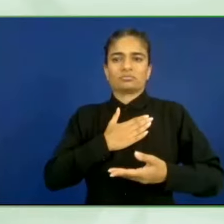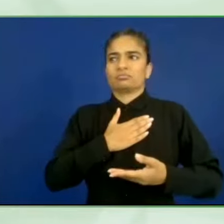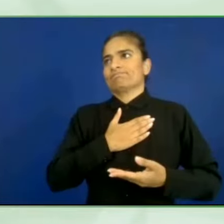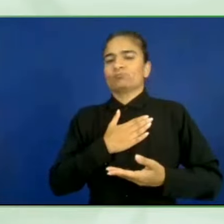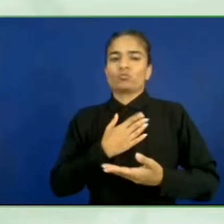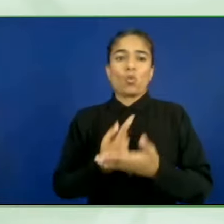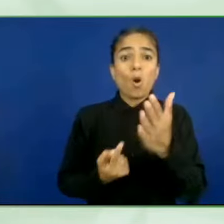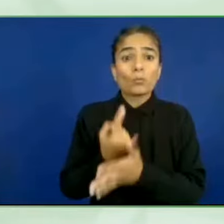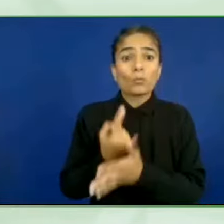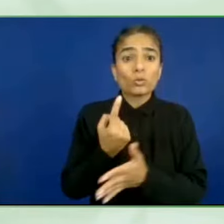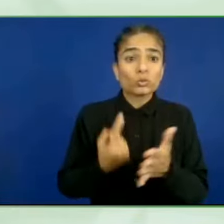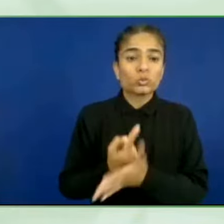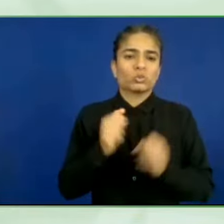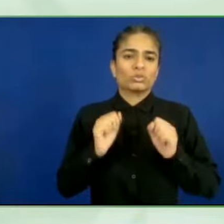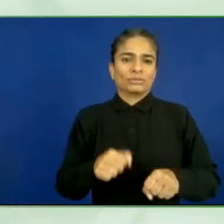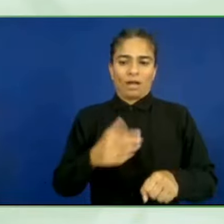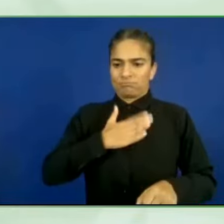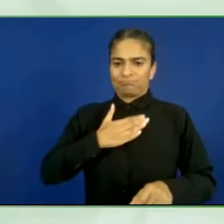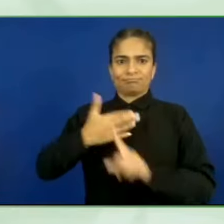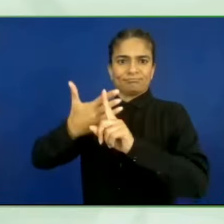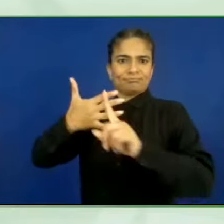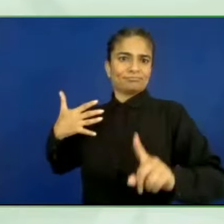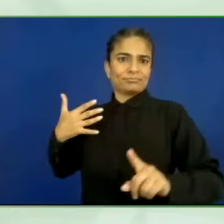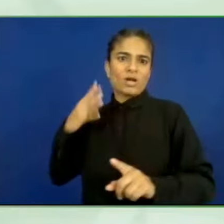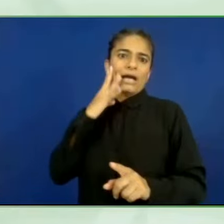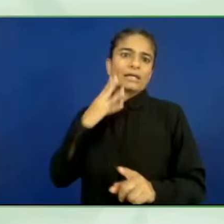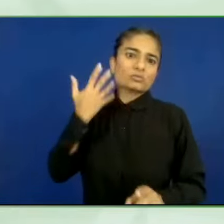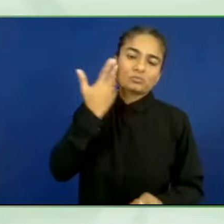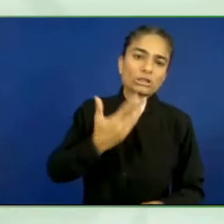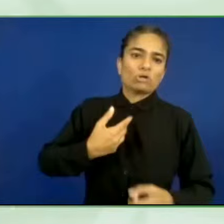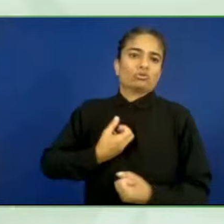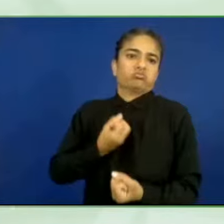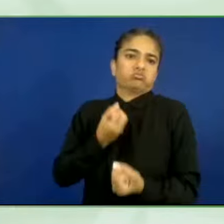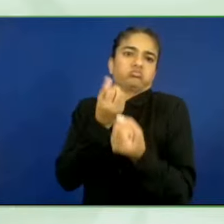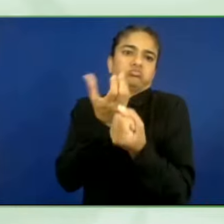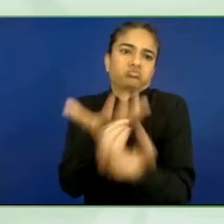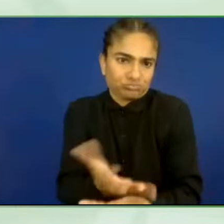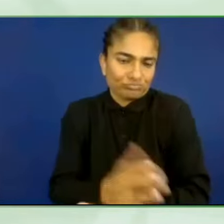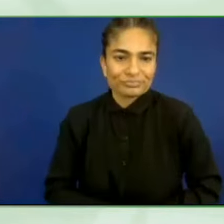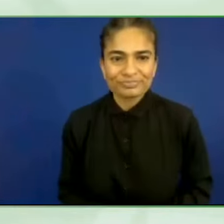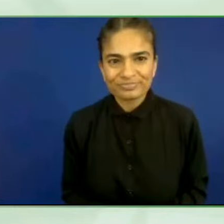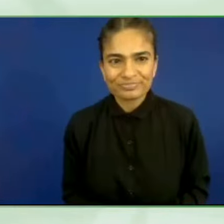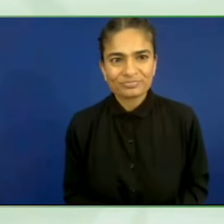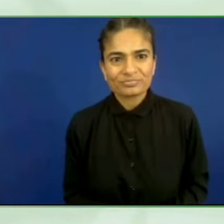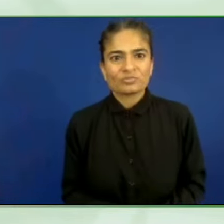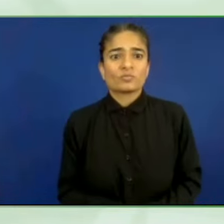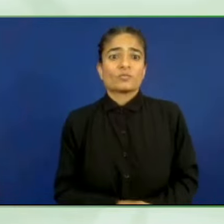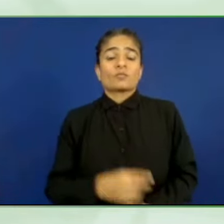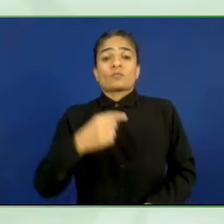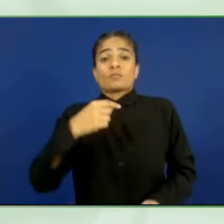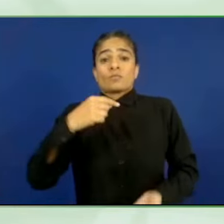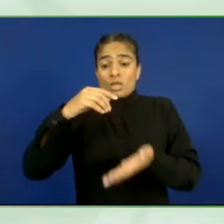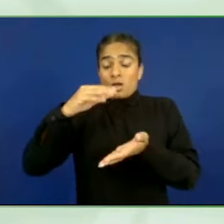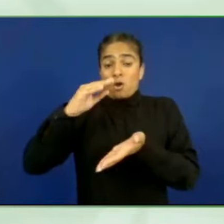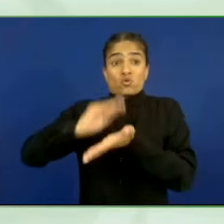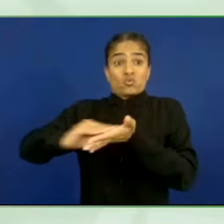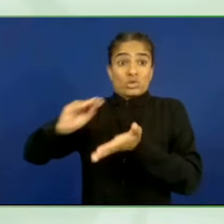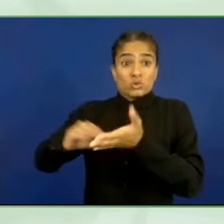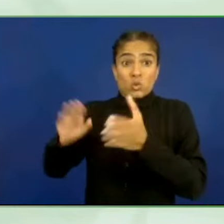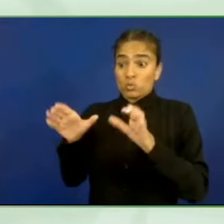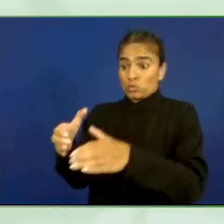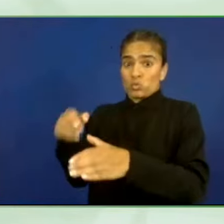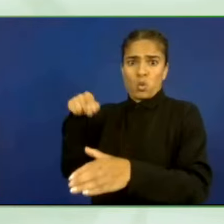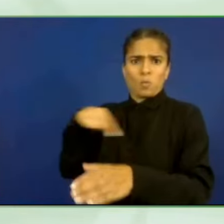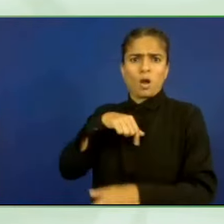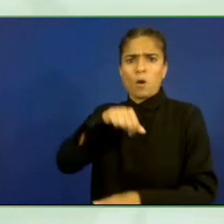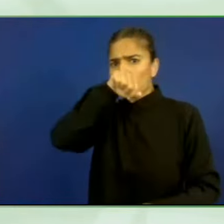different boundaries, and then you're constantly thinking, but in a great way. And it's great because you want to do something about